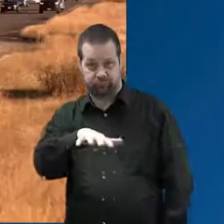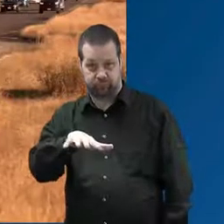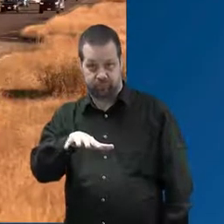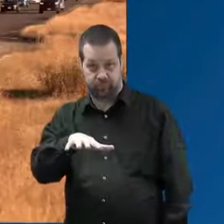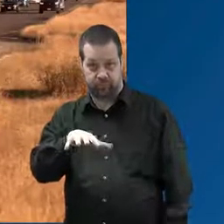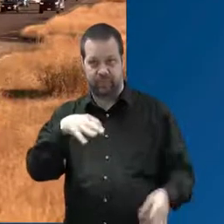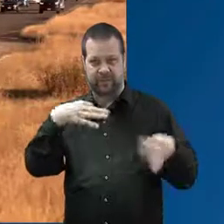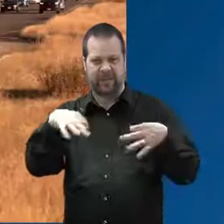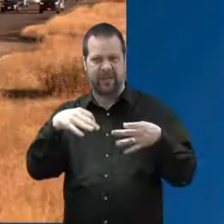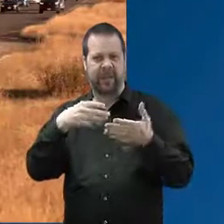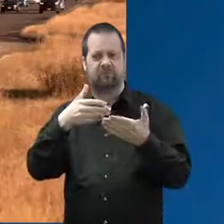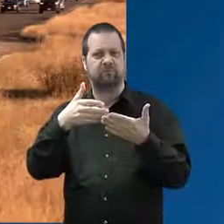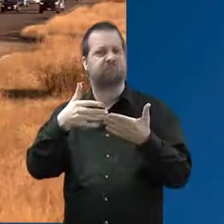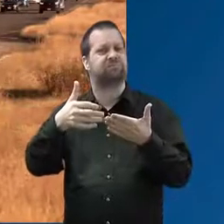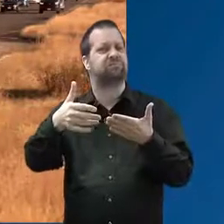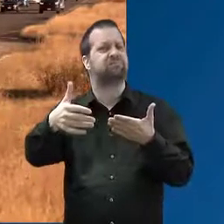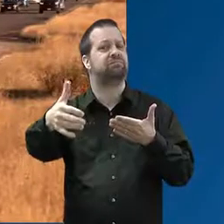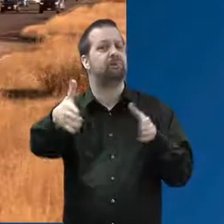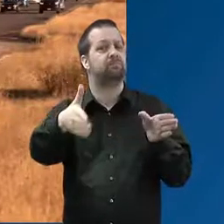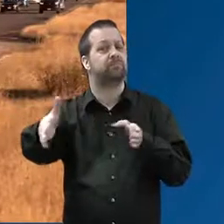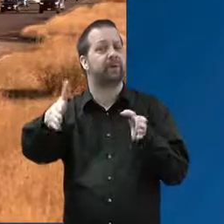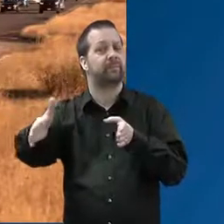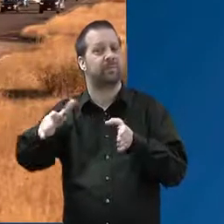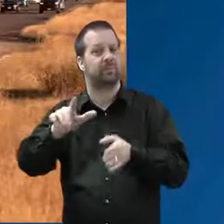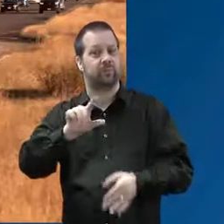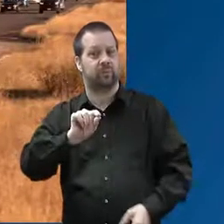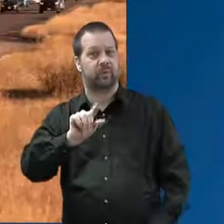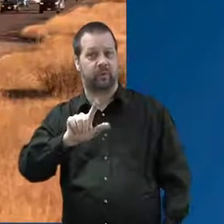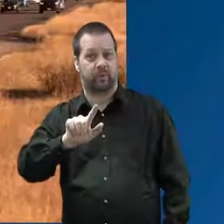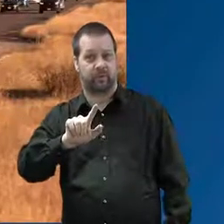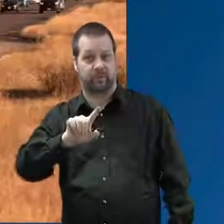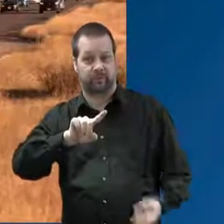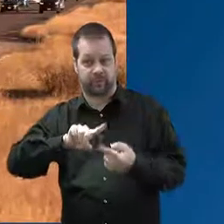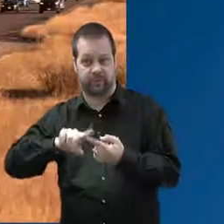upcoming 2021 through 2024 Rural TIP.